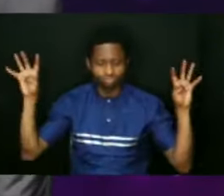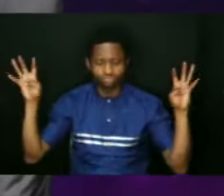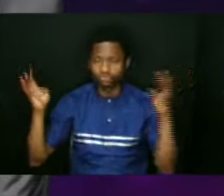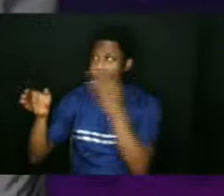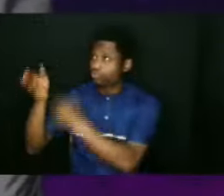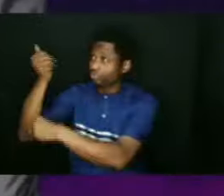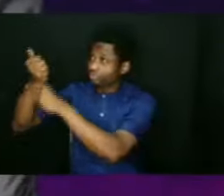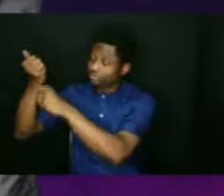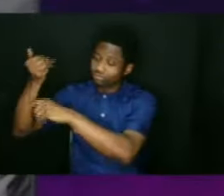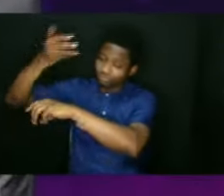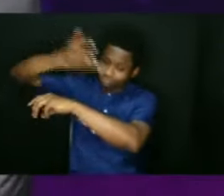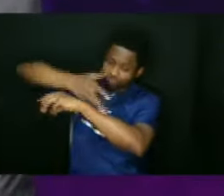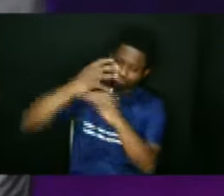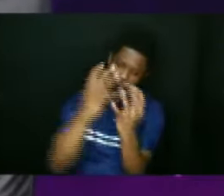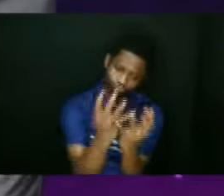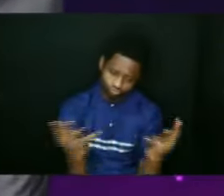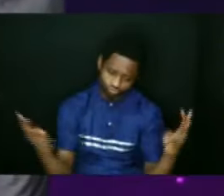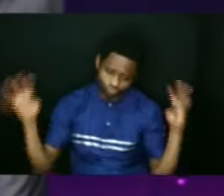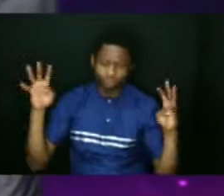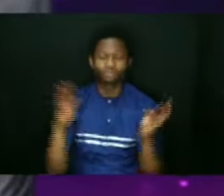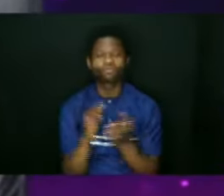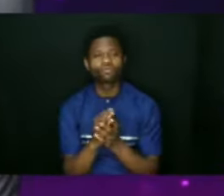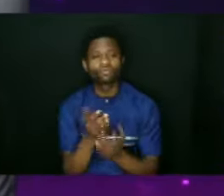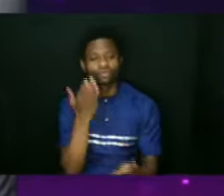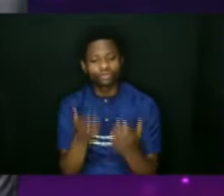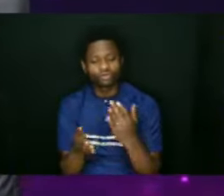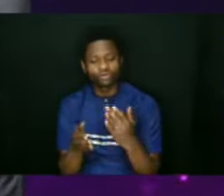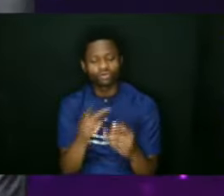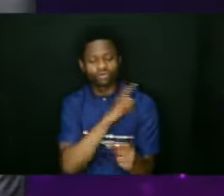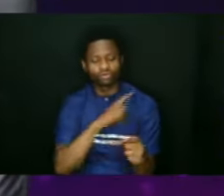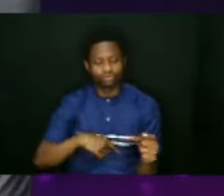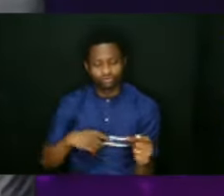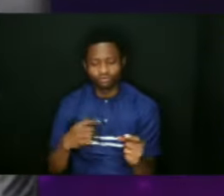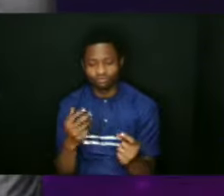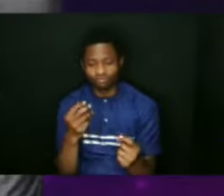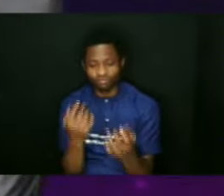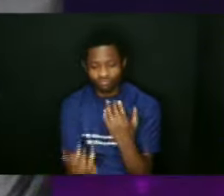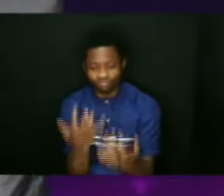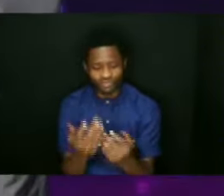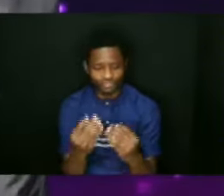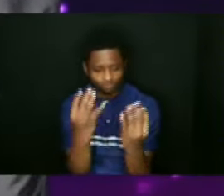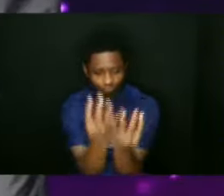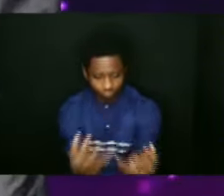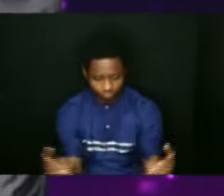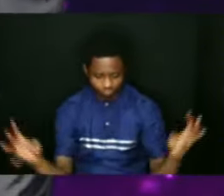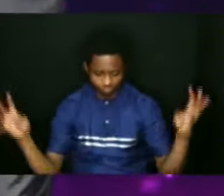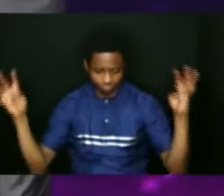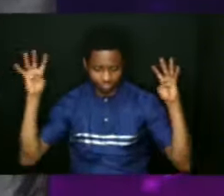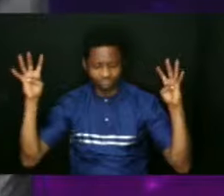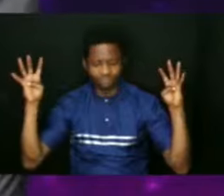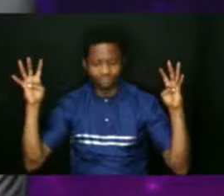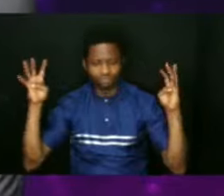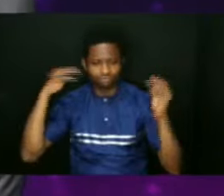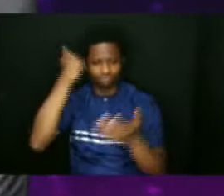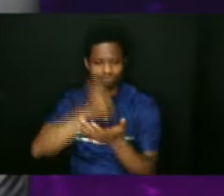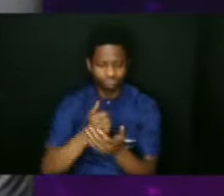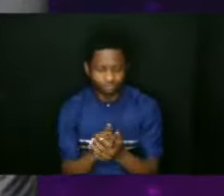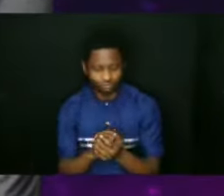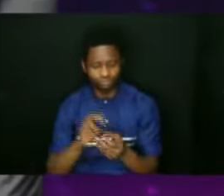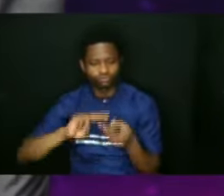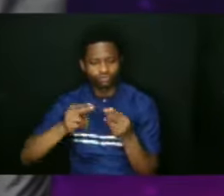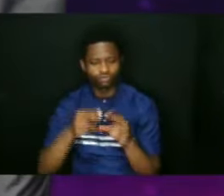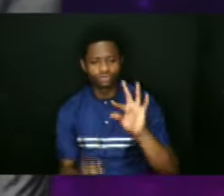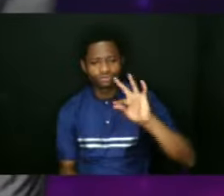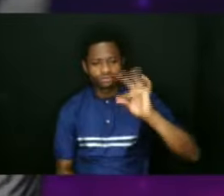And may the Lord surround you with his fire. number